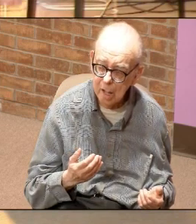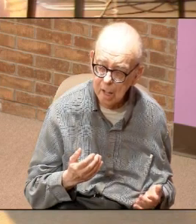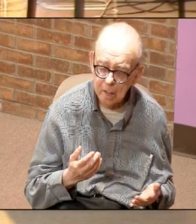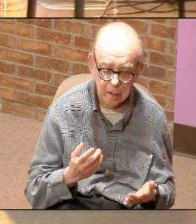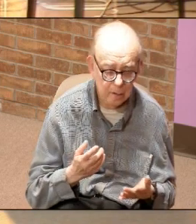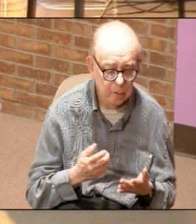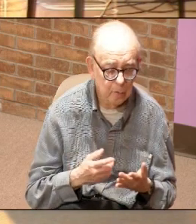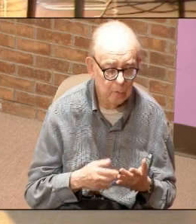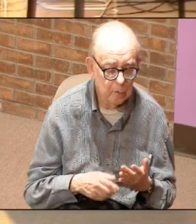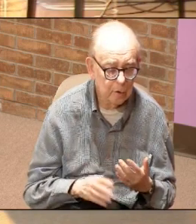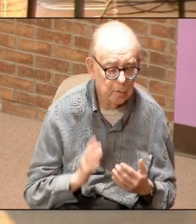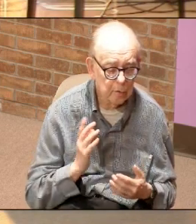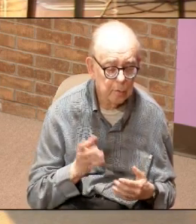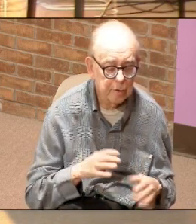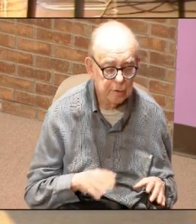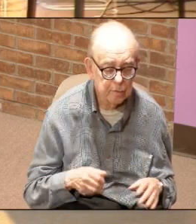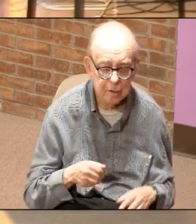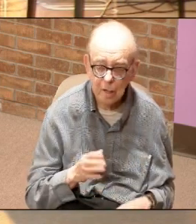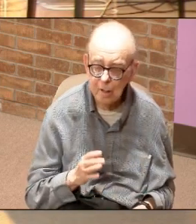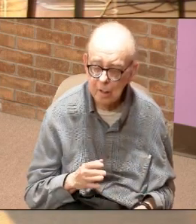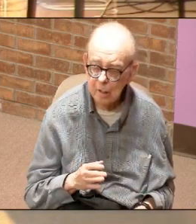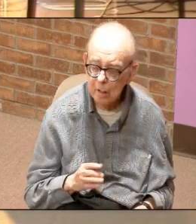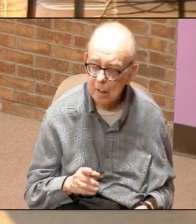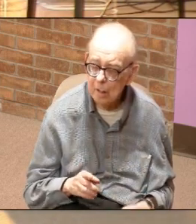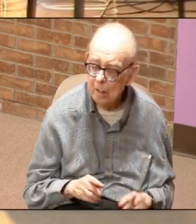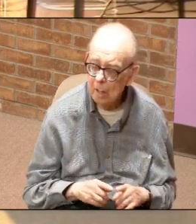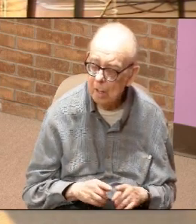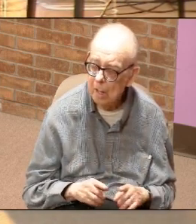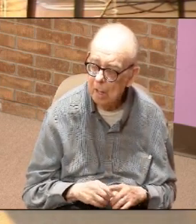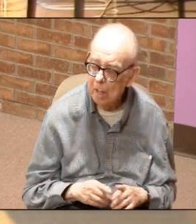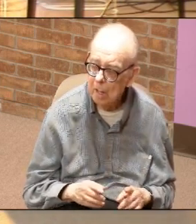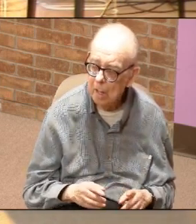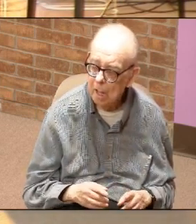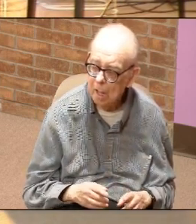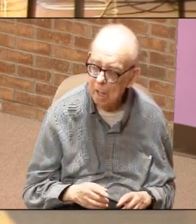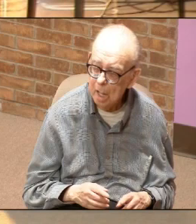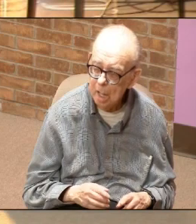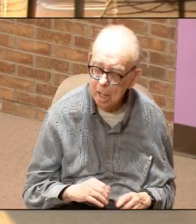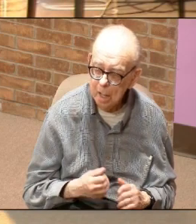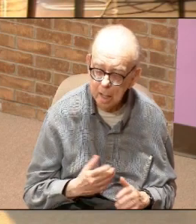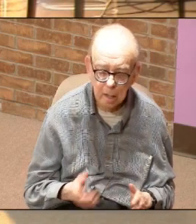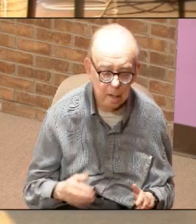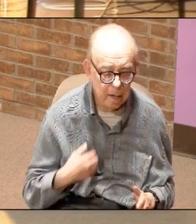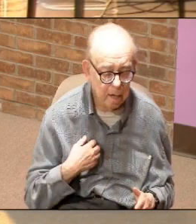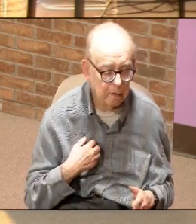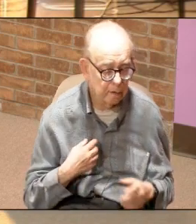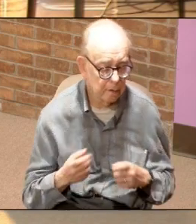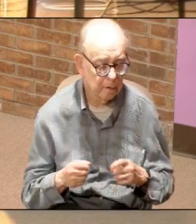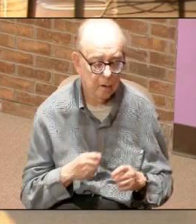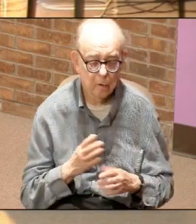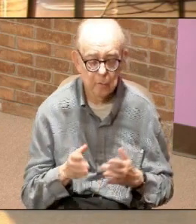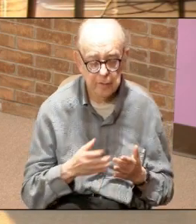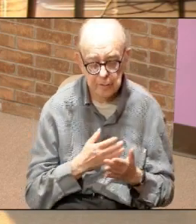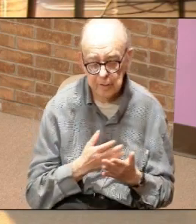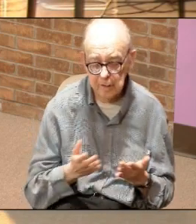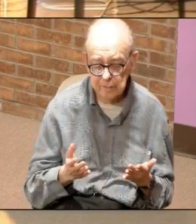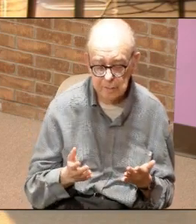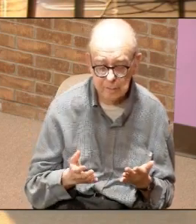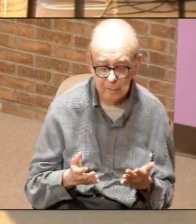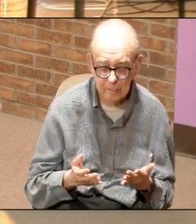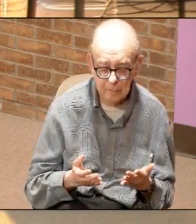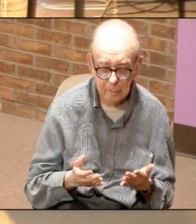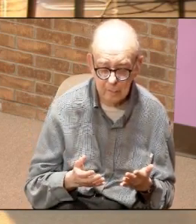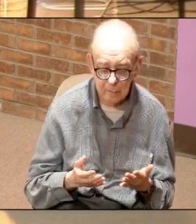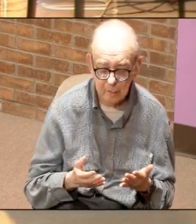What are we going to do? And it was like, how do we handle all of these things?